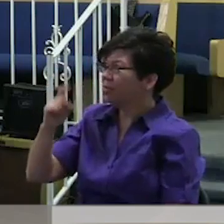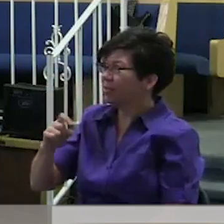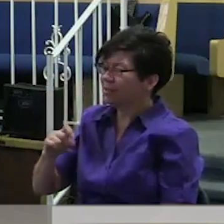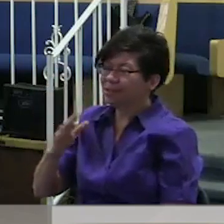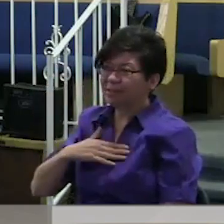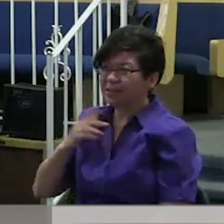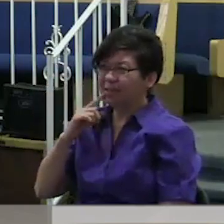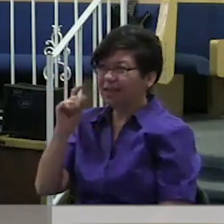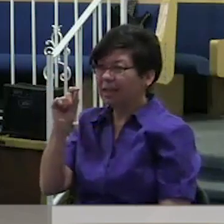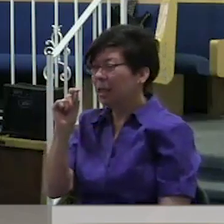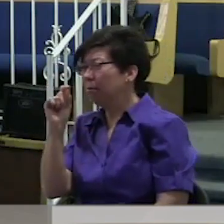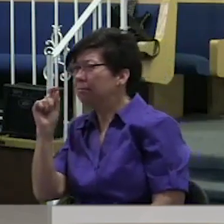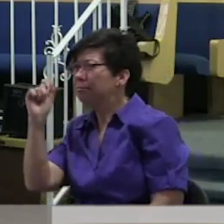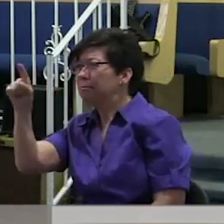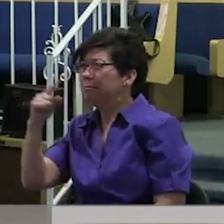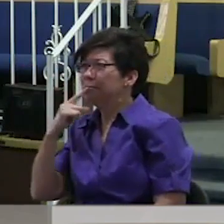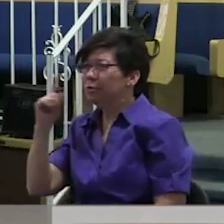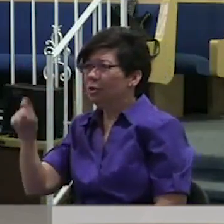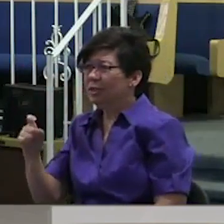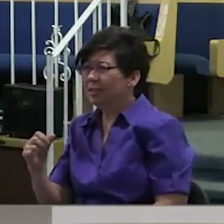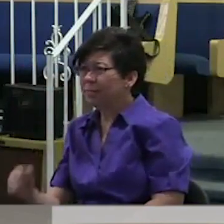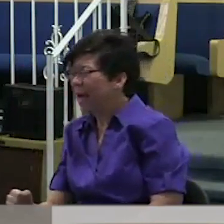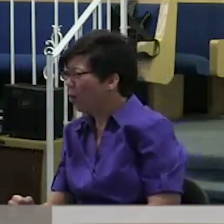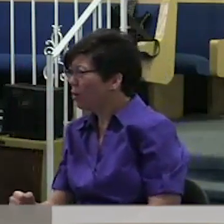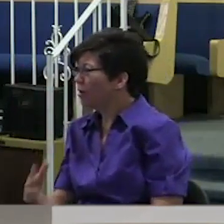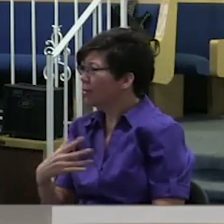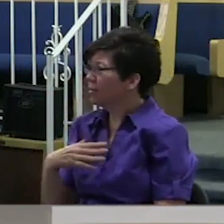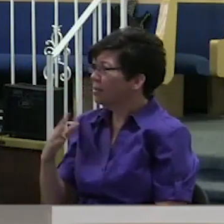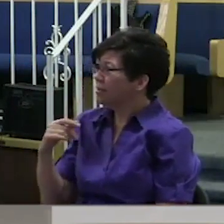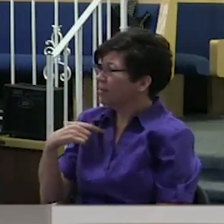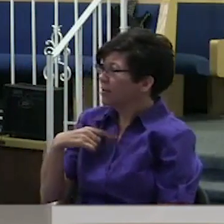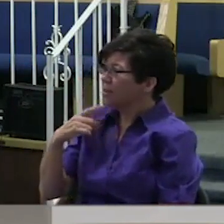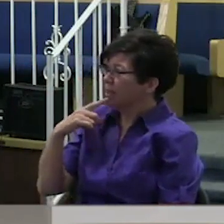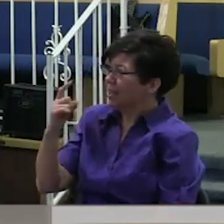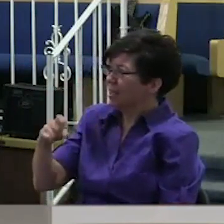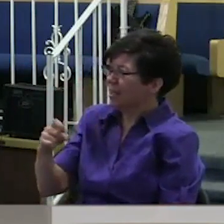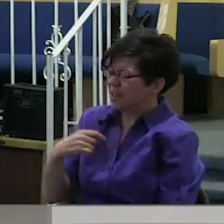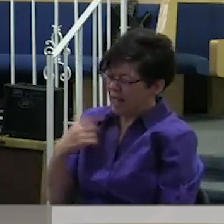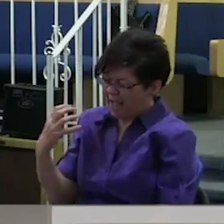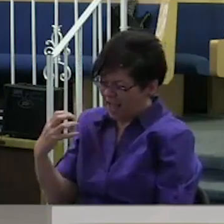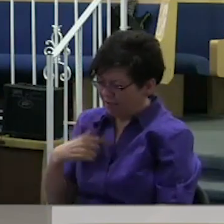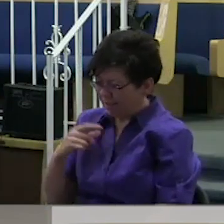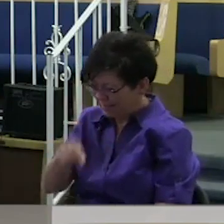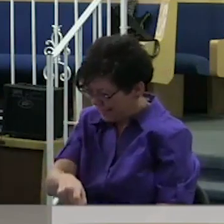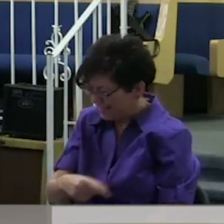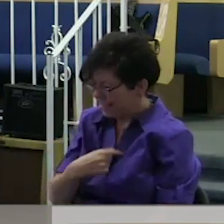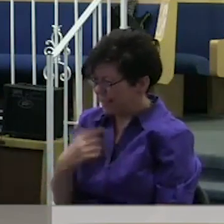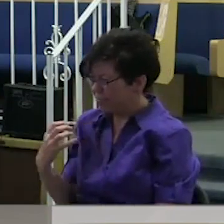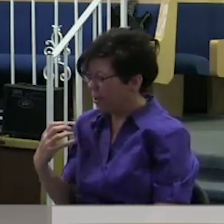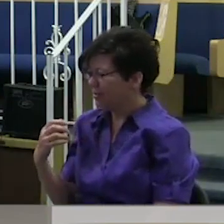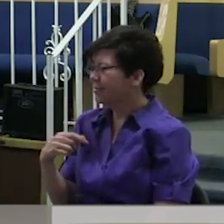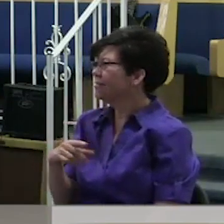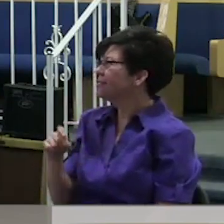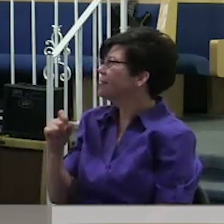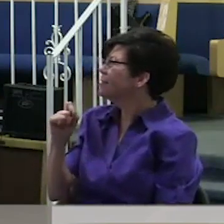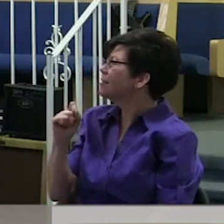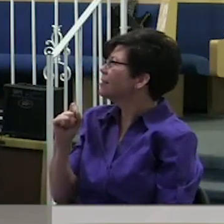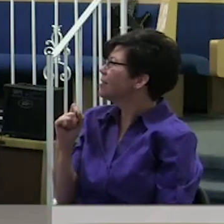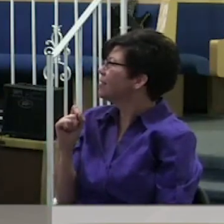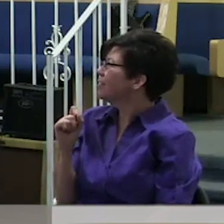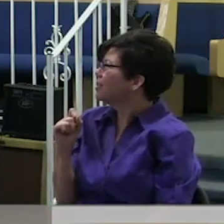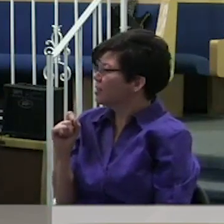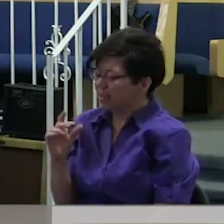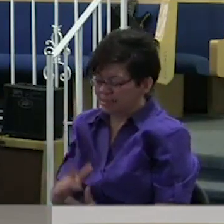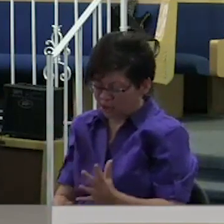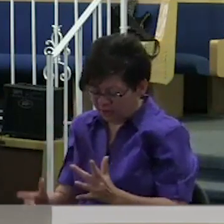to be saved. I need some power. I need what I got to have in order to make it. Oh, bless the name